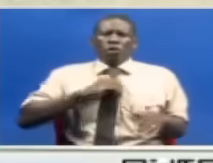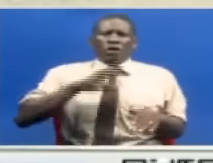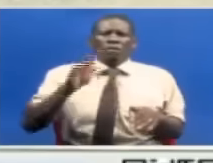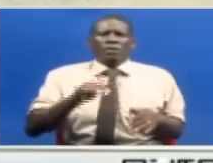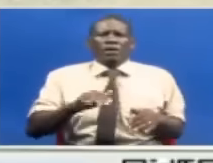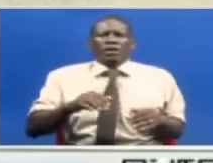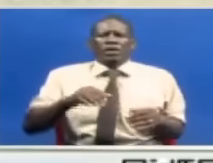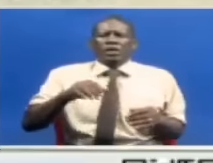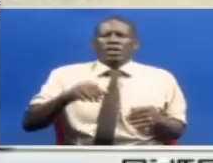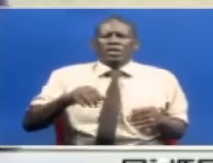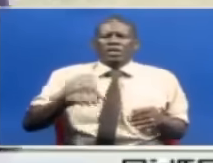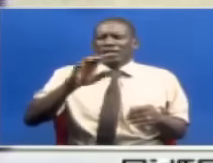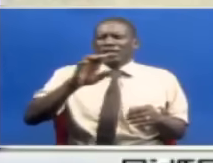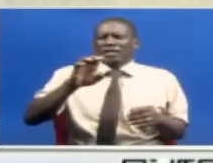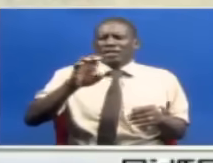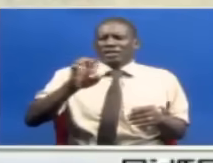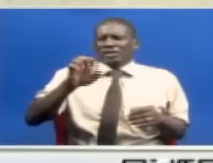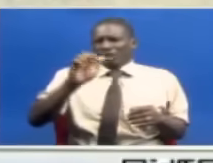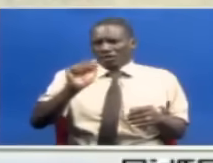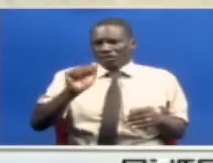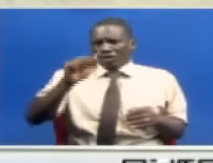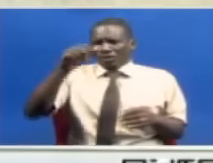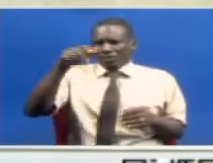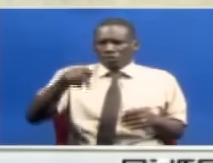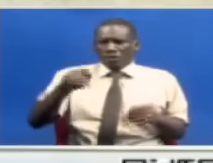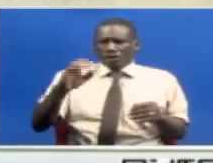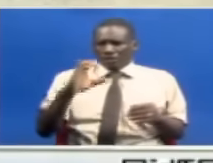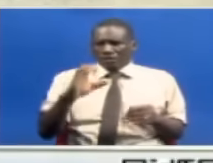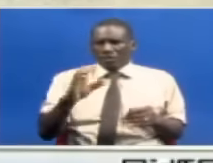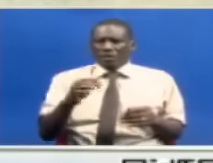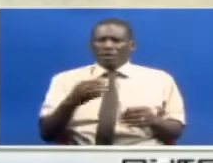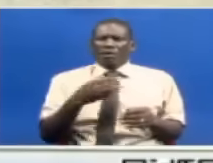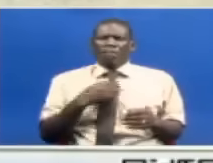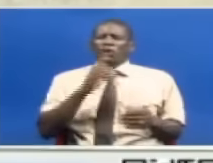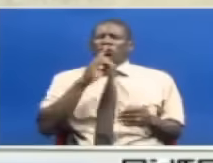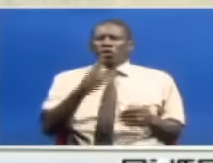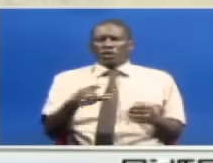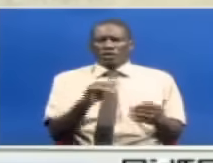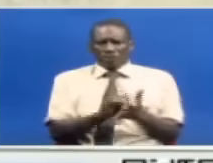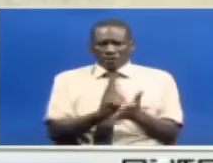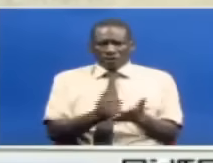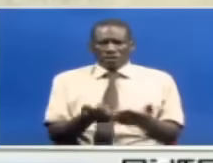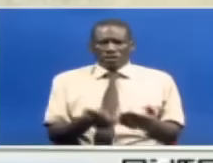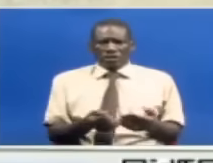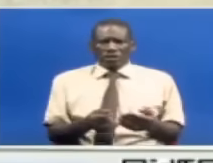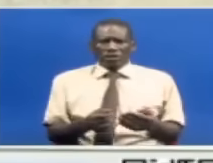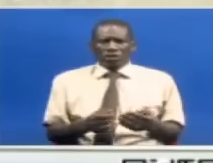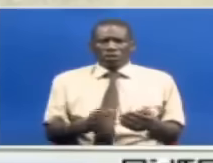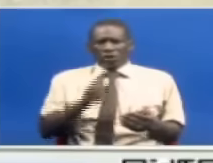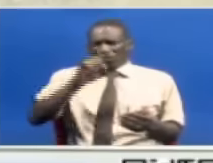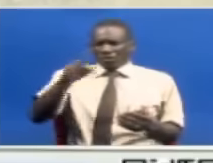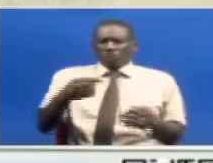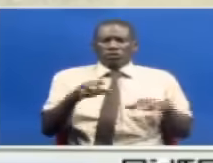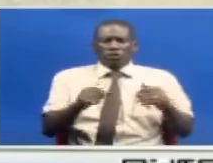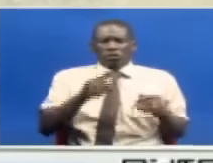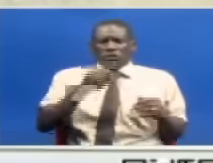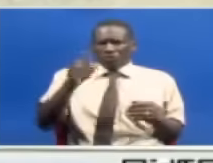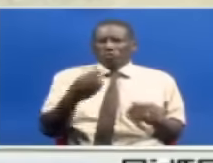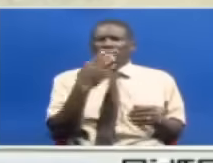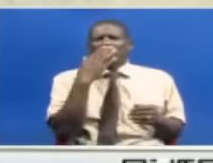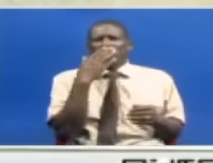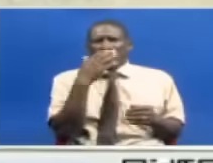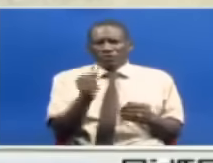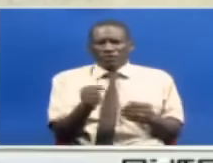Portland Cement. My instructions are we will take either 1,000 or 1,500 of